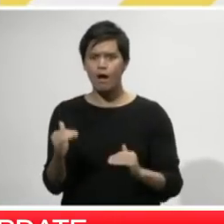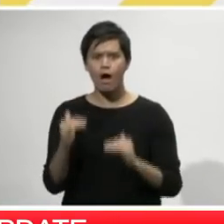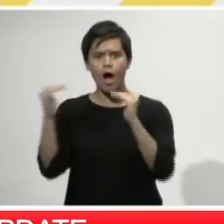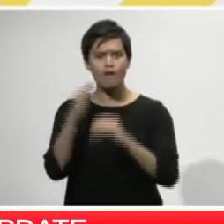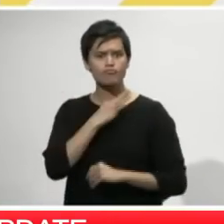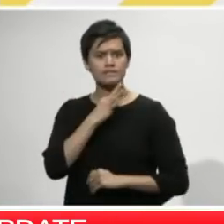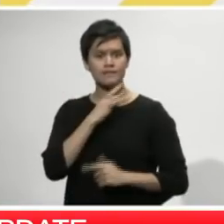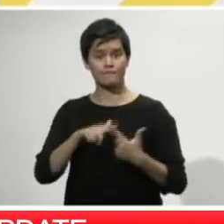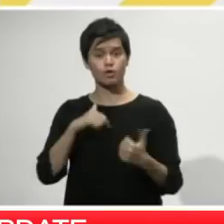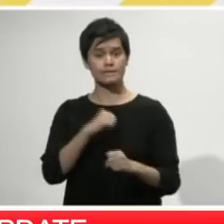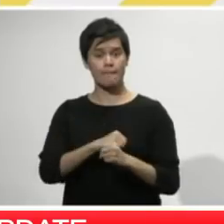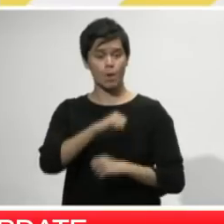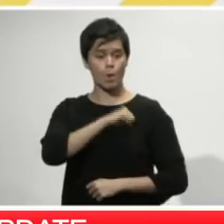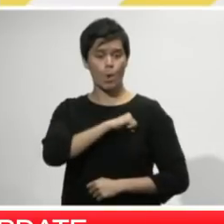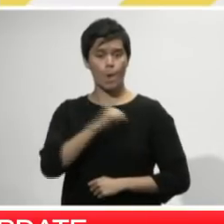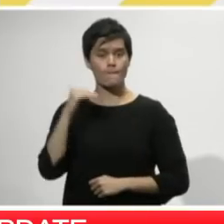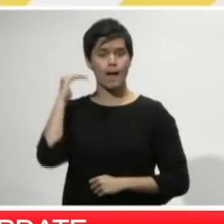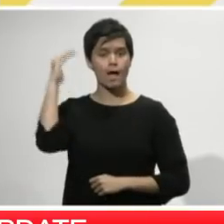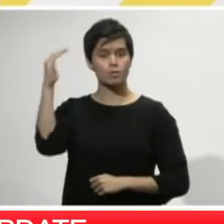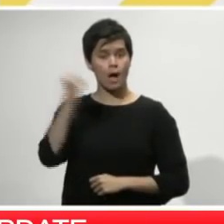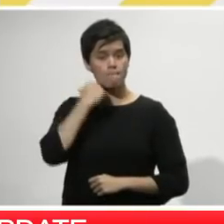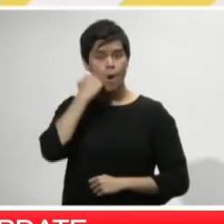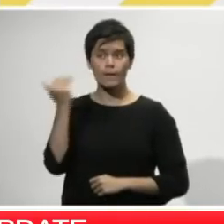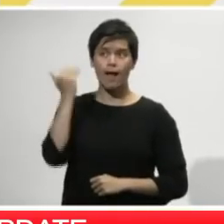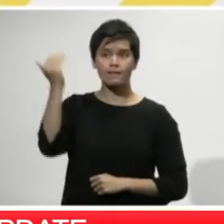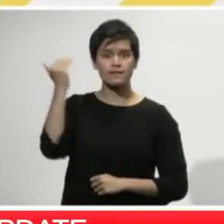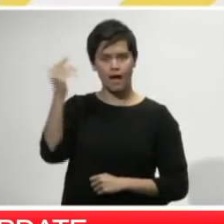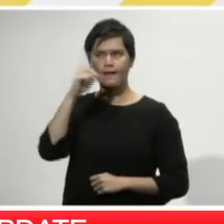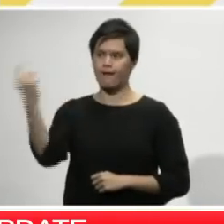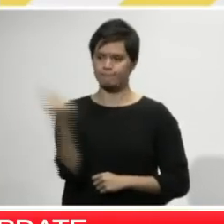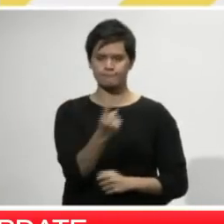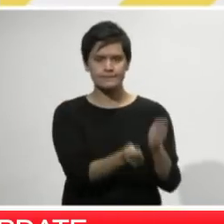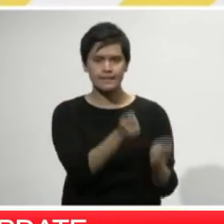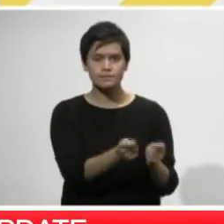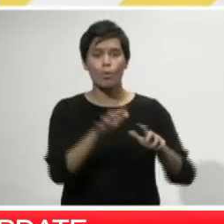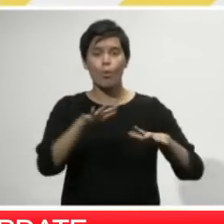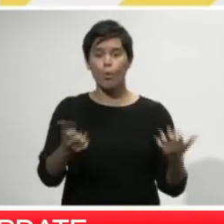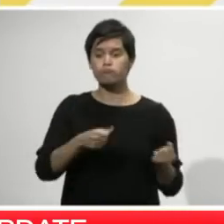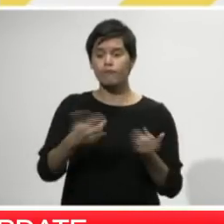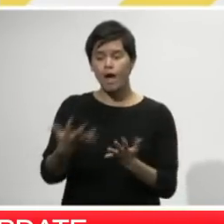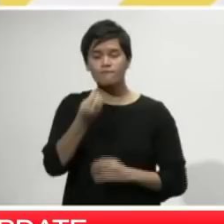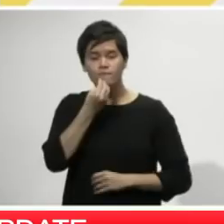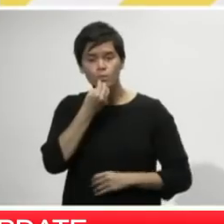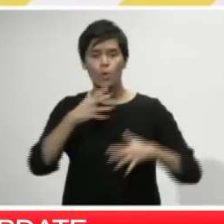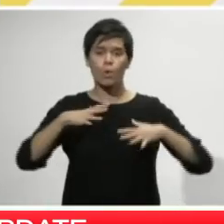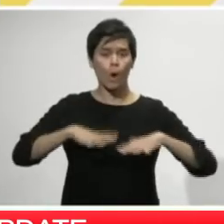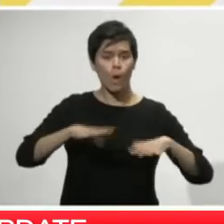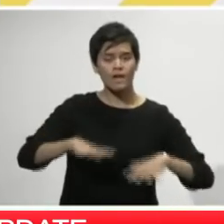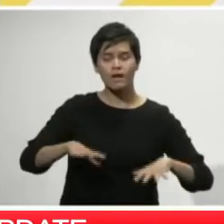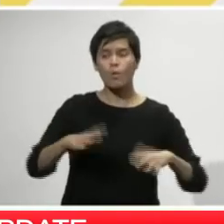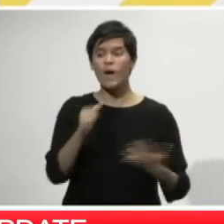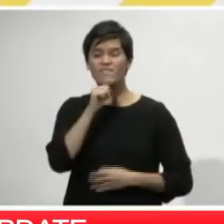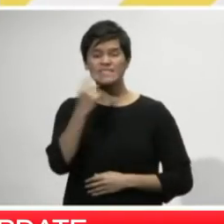as kaumātua, and help to address immediate needs such as providing food and clothing, access to isolation accommodation,